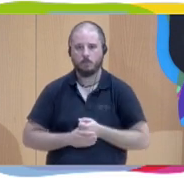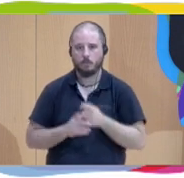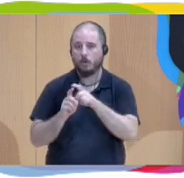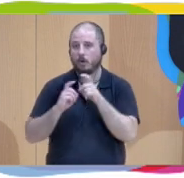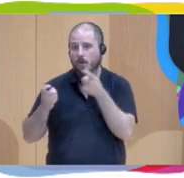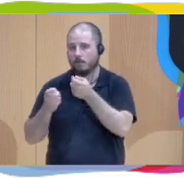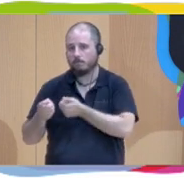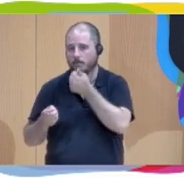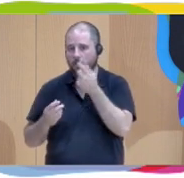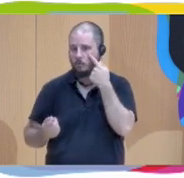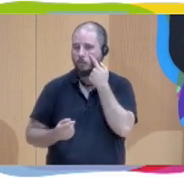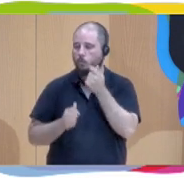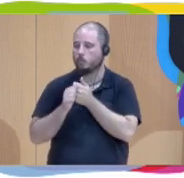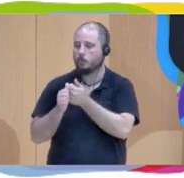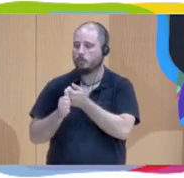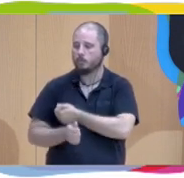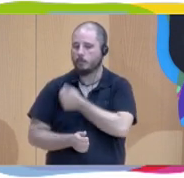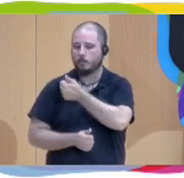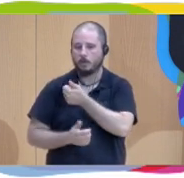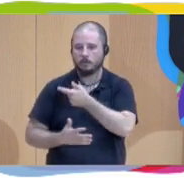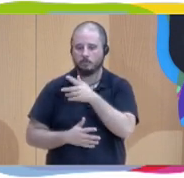experiences with other facilitators,